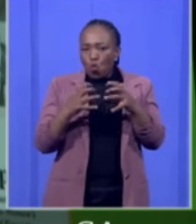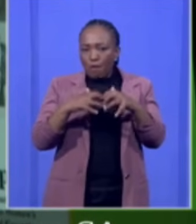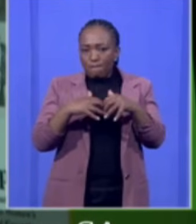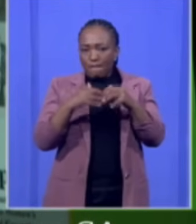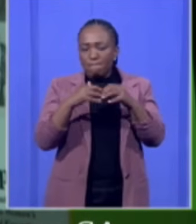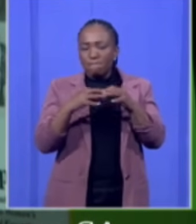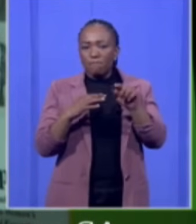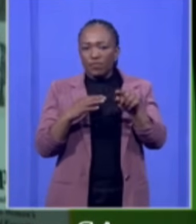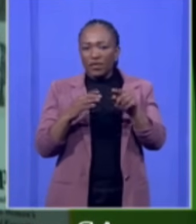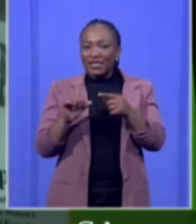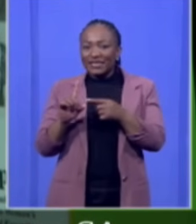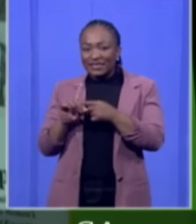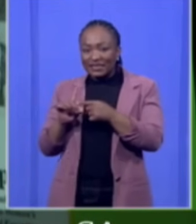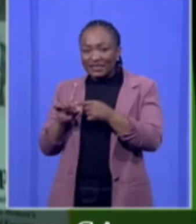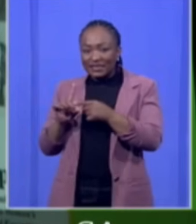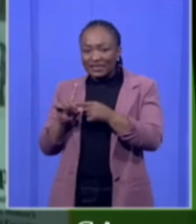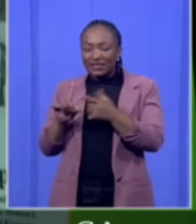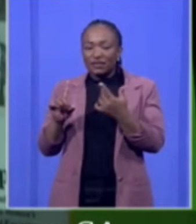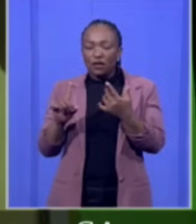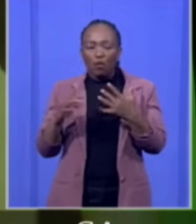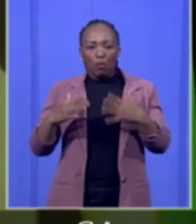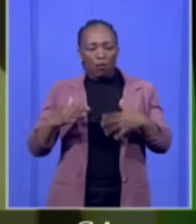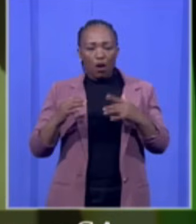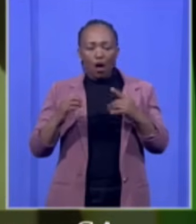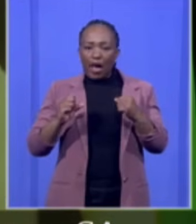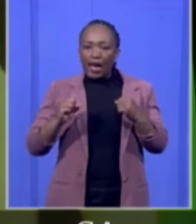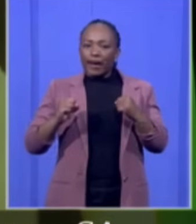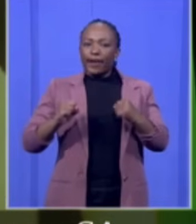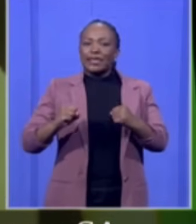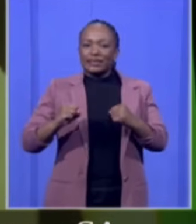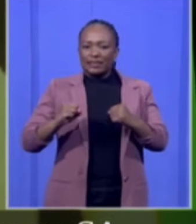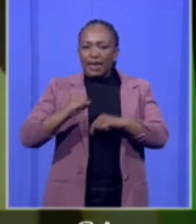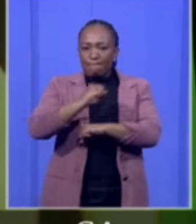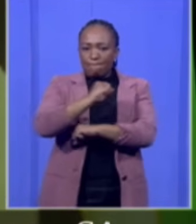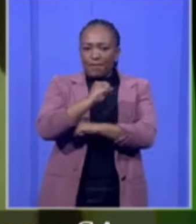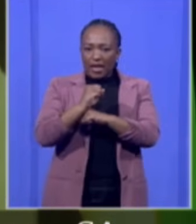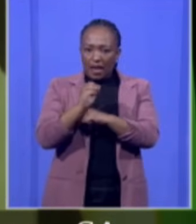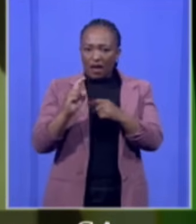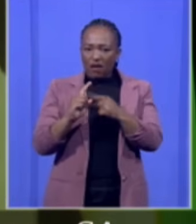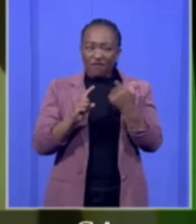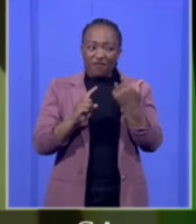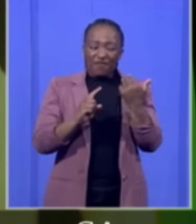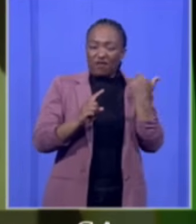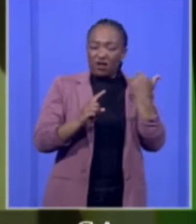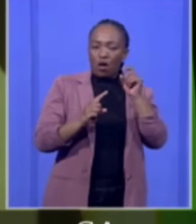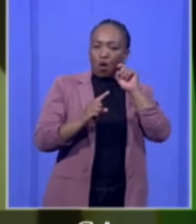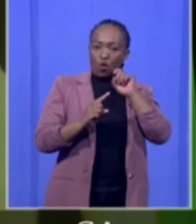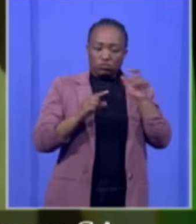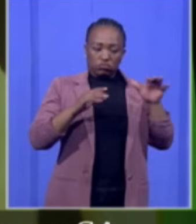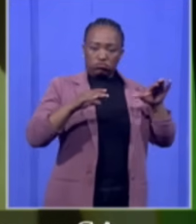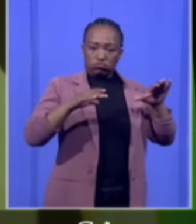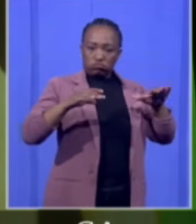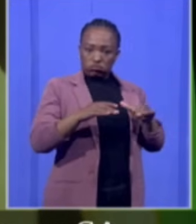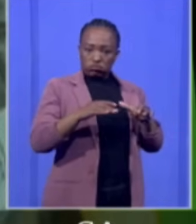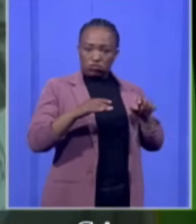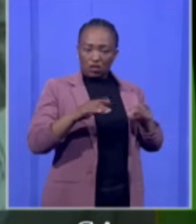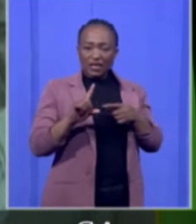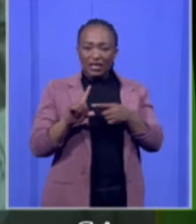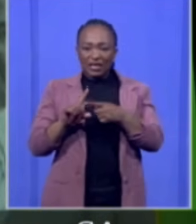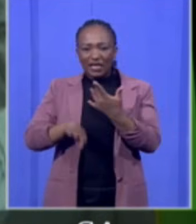mean, she stands as a great pillar in that particular generation. And so her departure